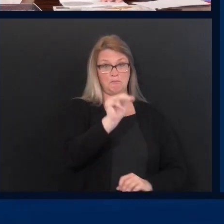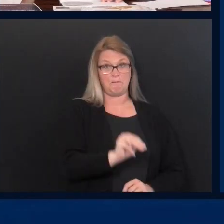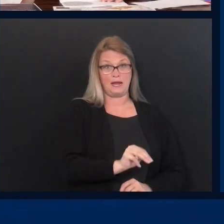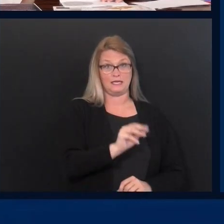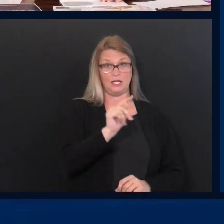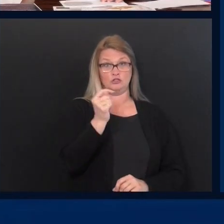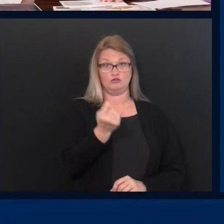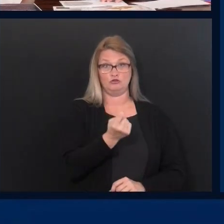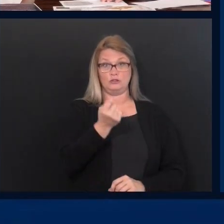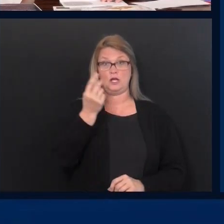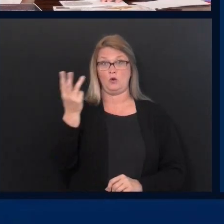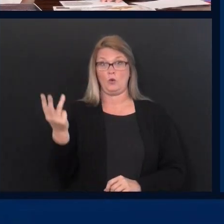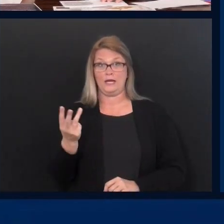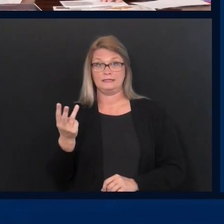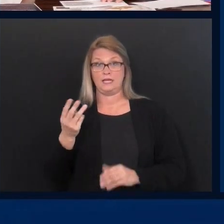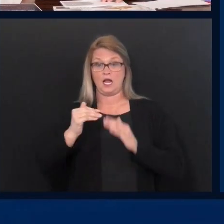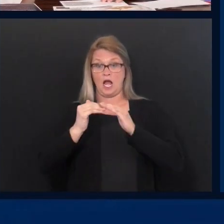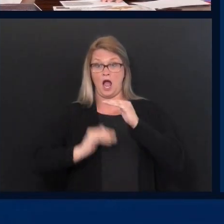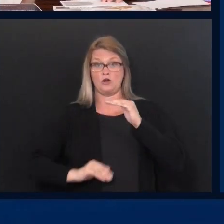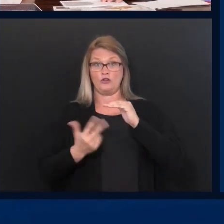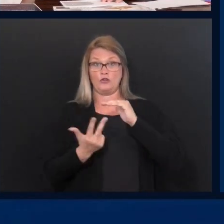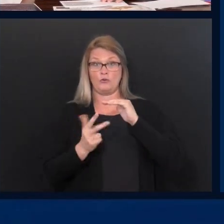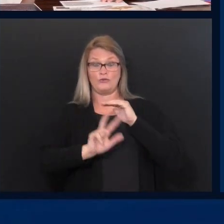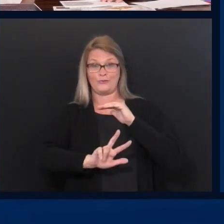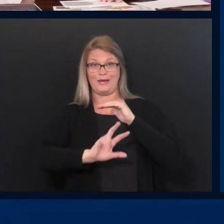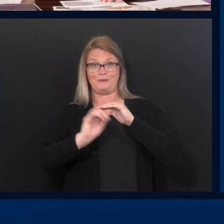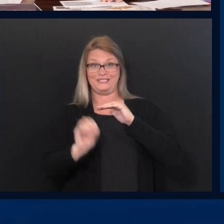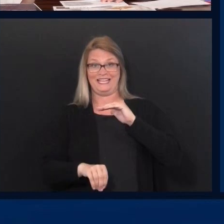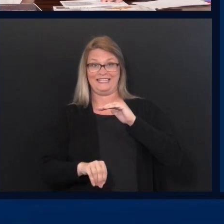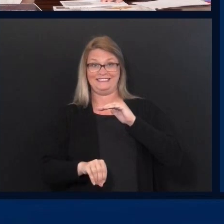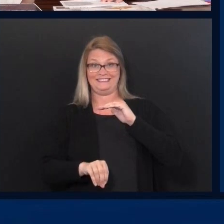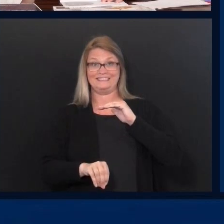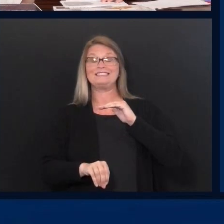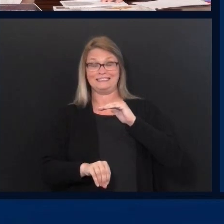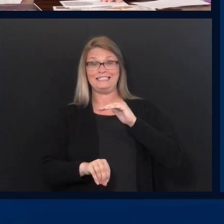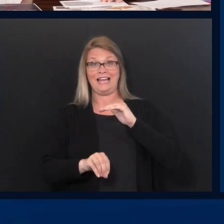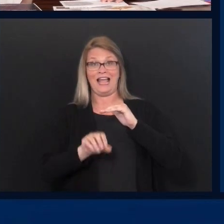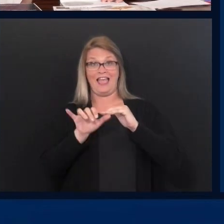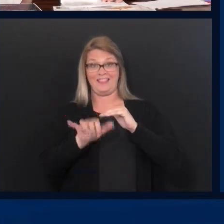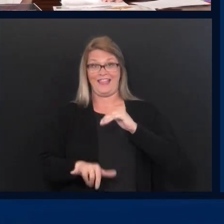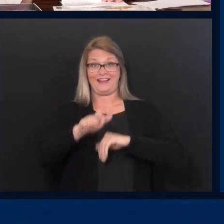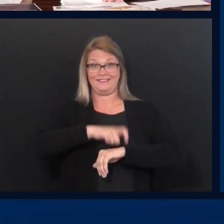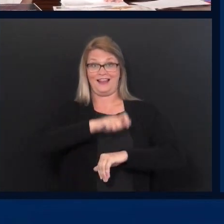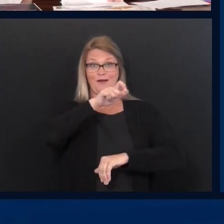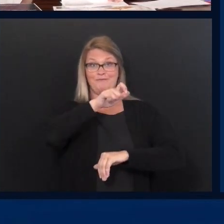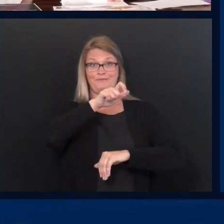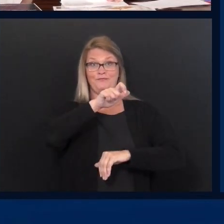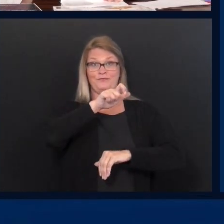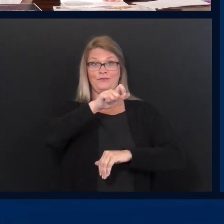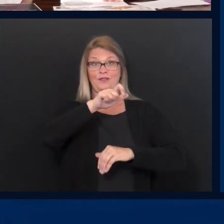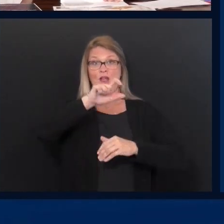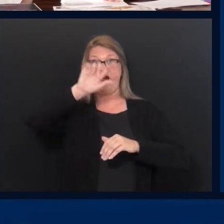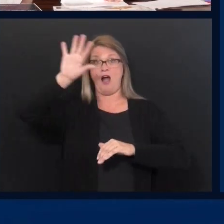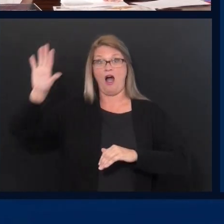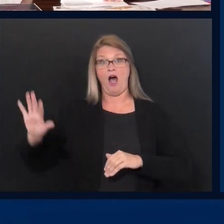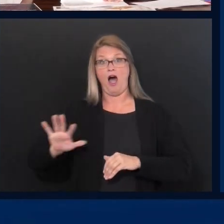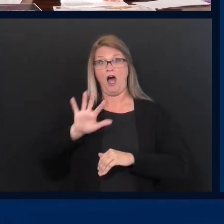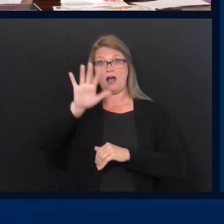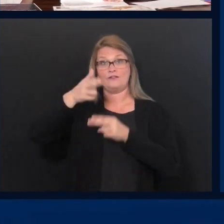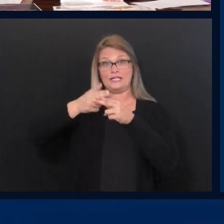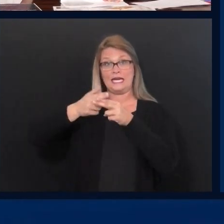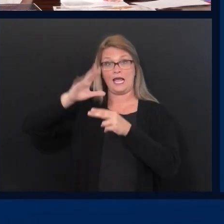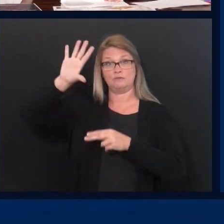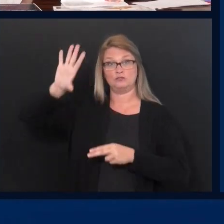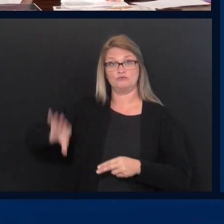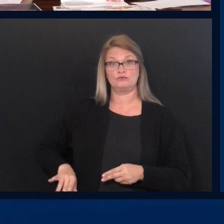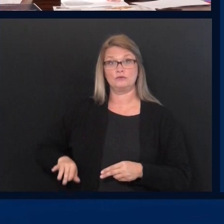Wednesday, under 3%, under 3%, under 3%. At that point in time, all of these people can